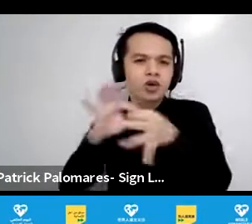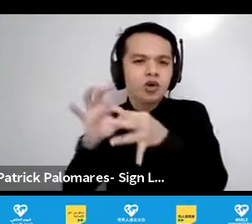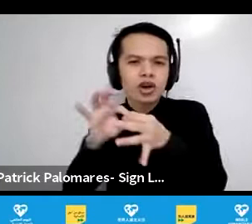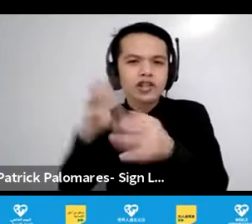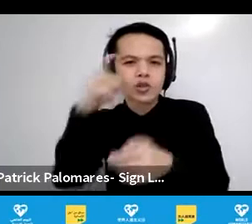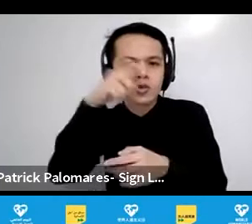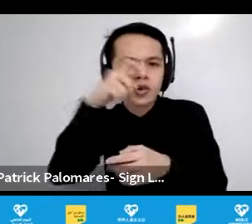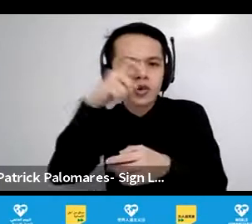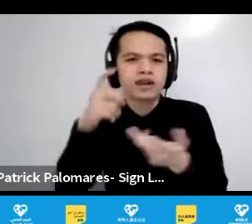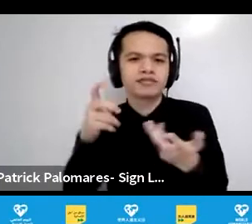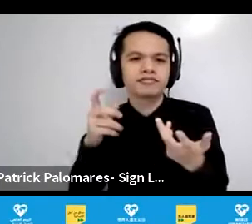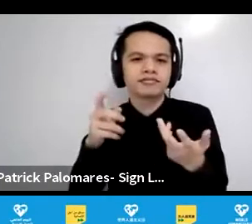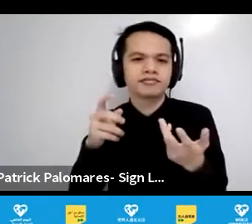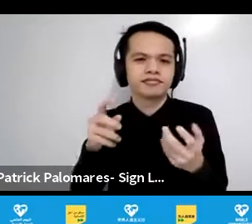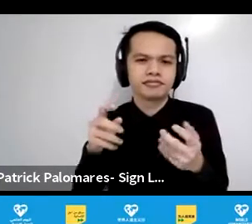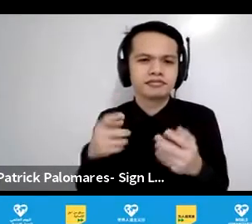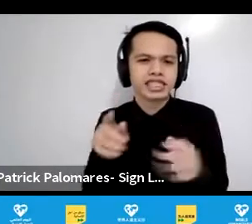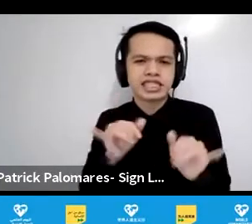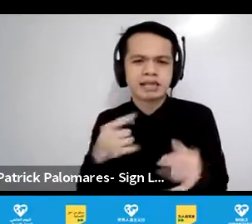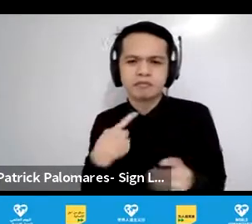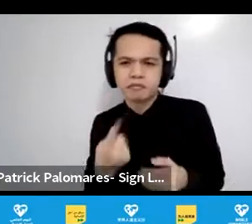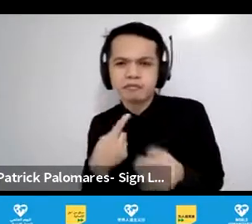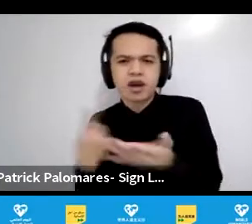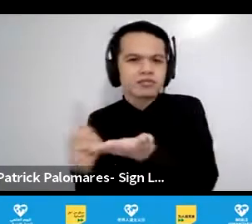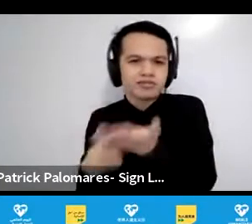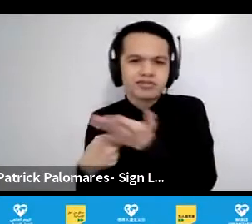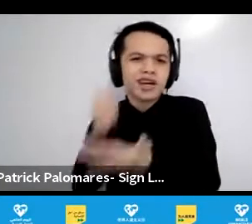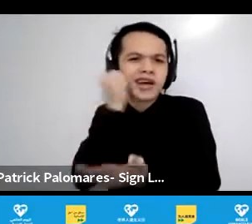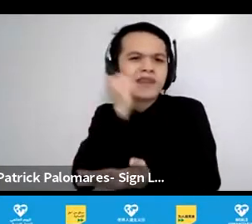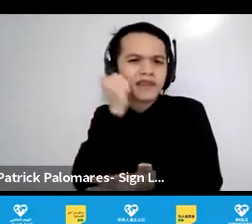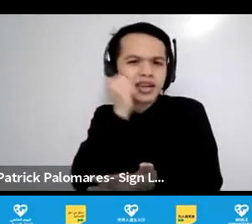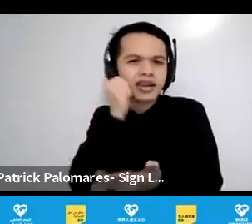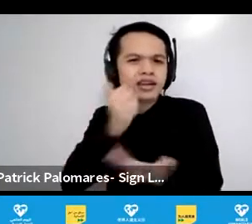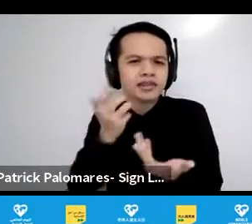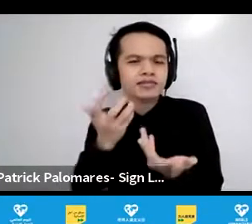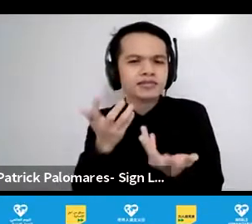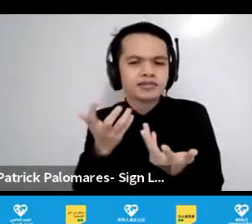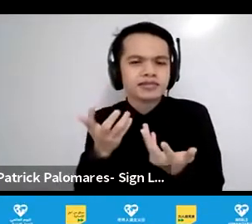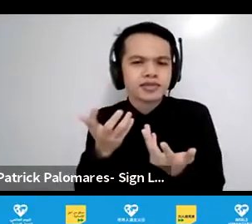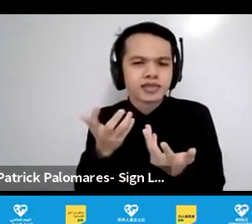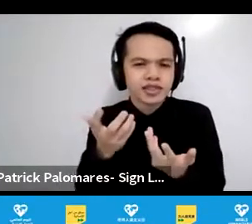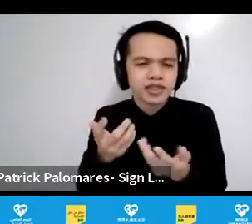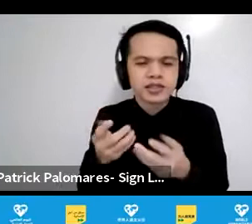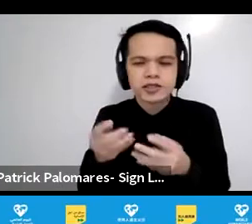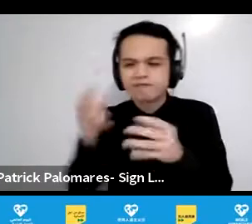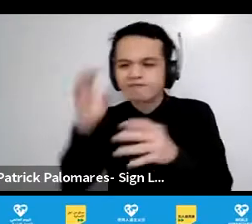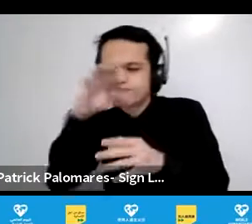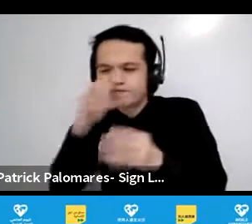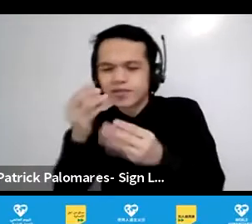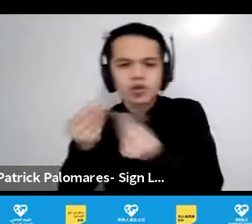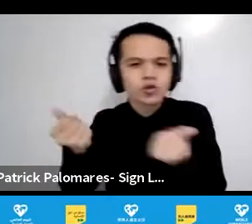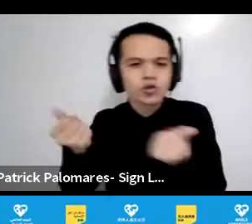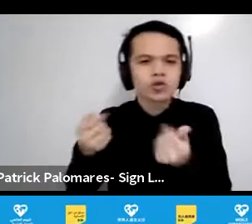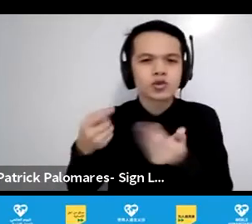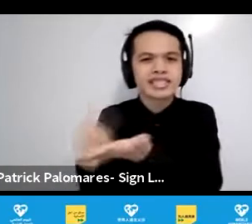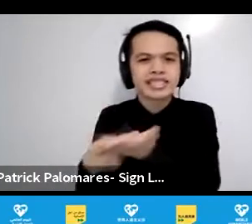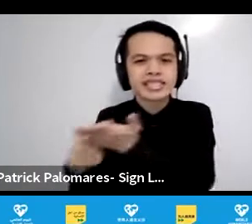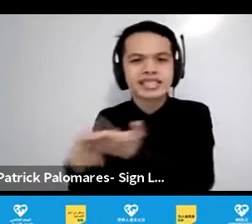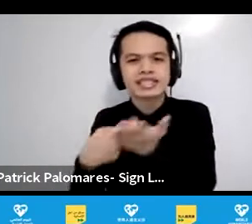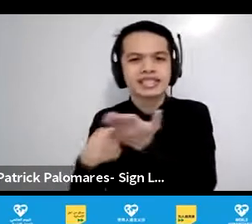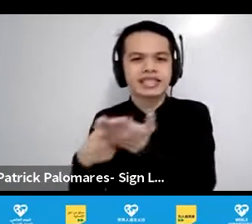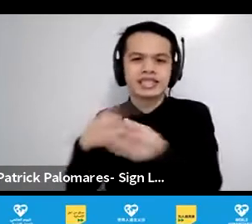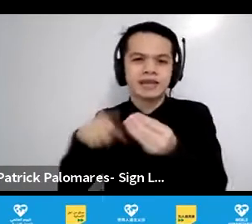think we almost talk every day. You know, just to, you know, find solutions, talk